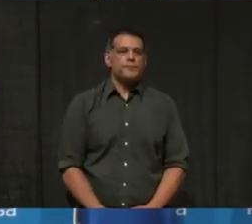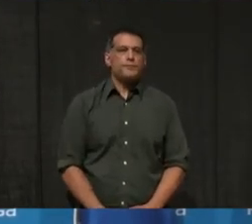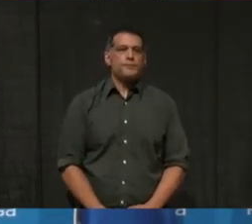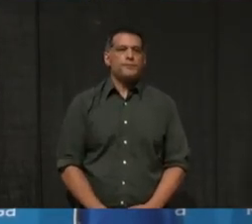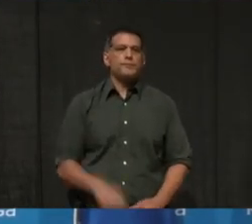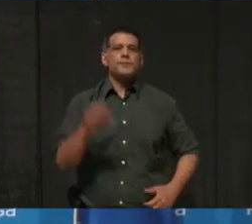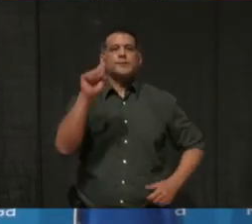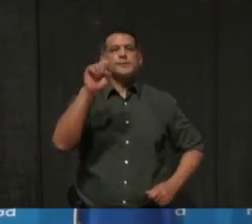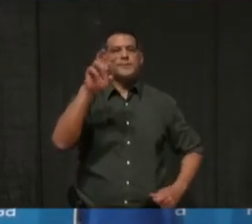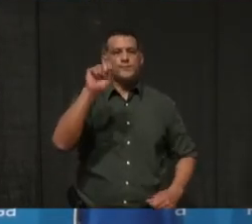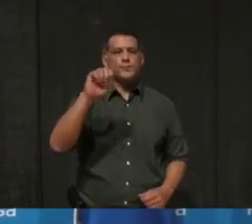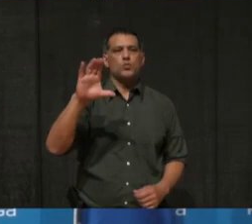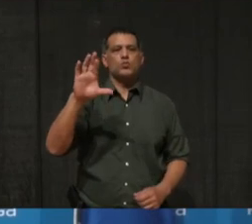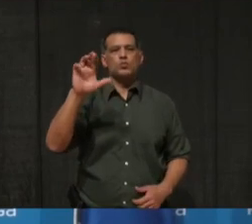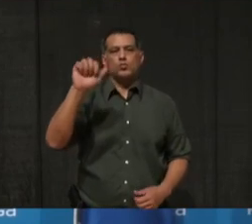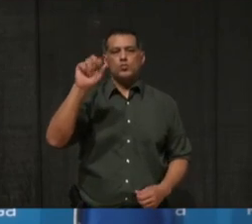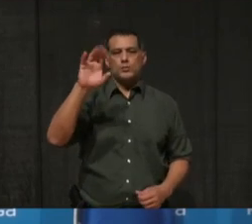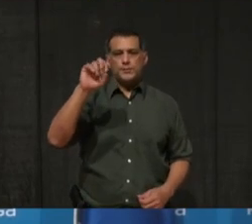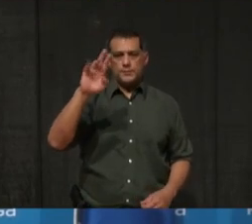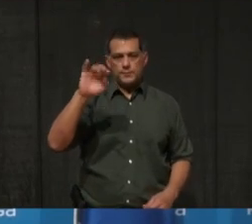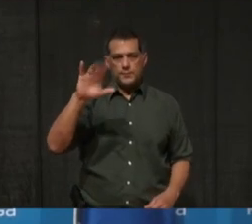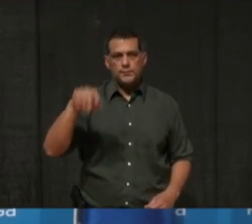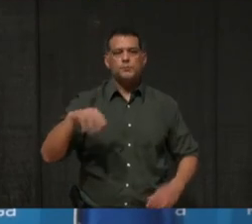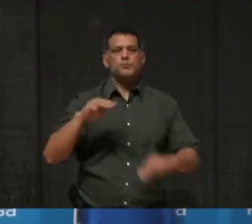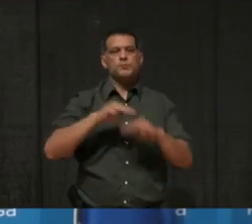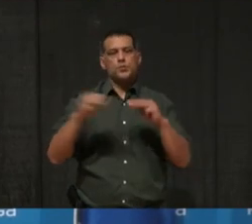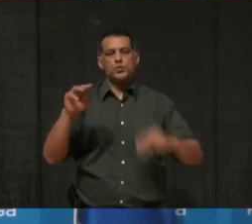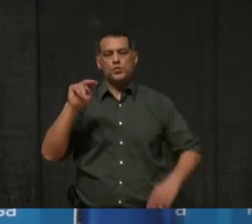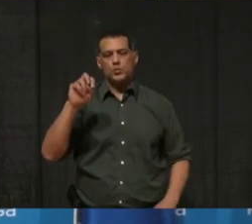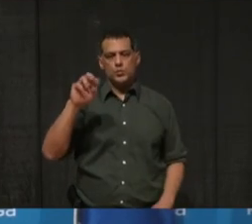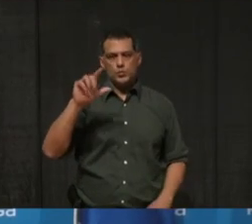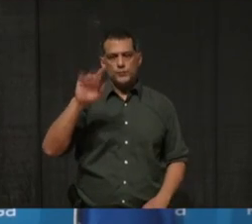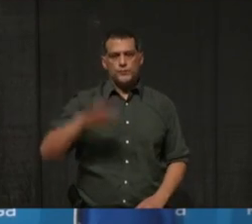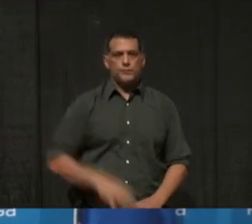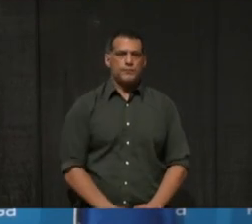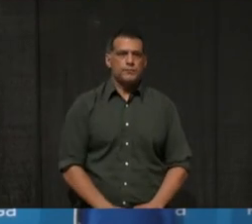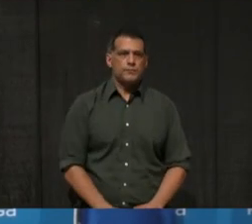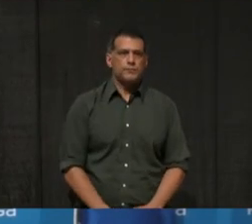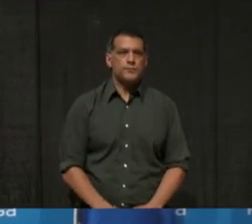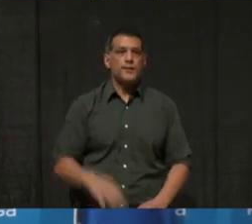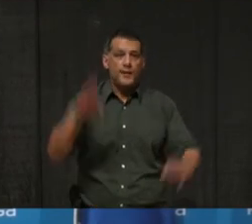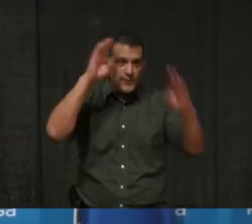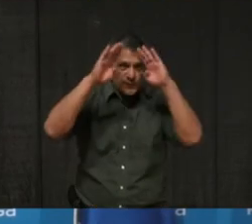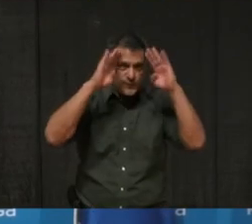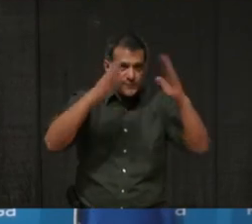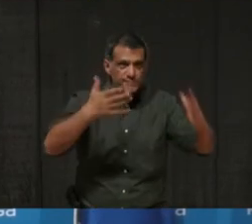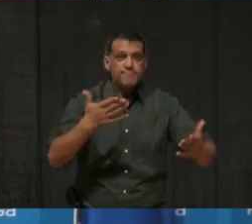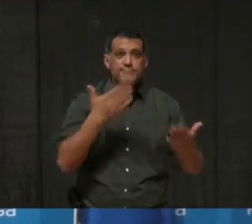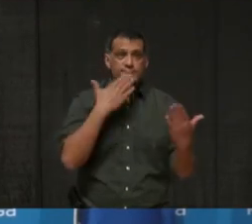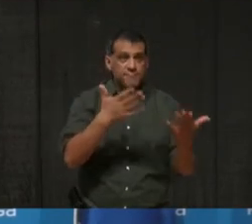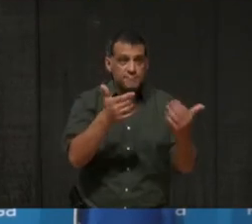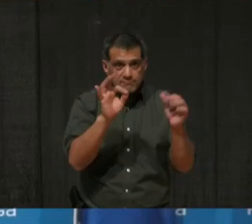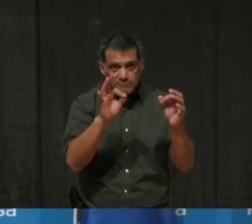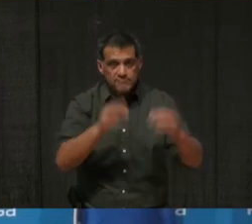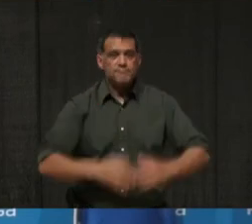the Mississauga News. Go ahead, Steve. Welcome, Mayor Crombie, Steve. How are you? I'm well, Steve. Thank you. How about you? I hope you're well,